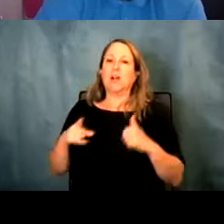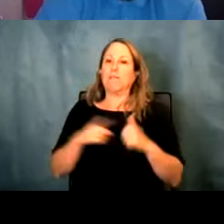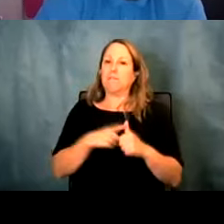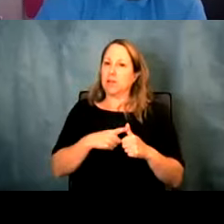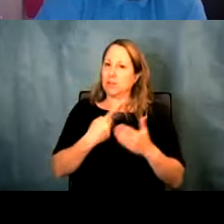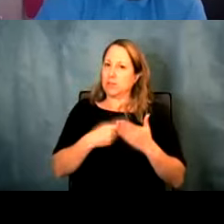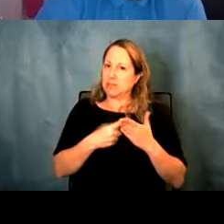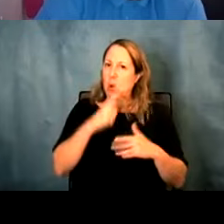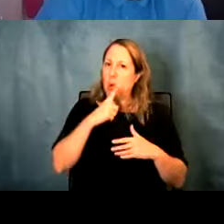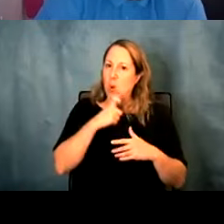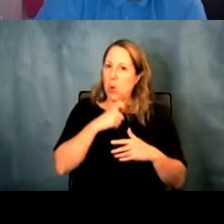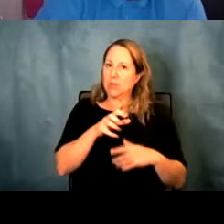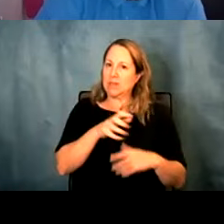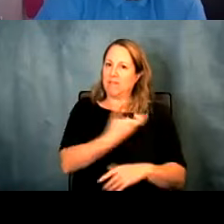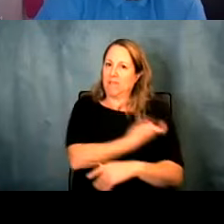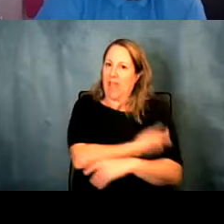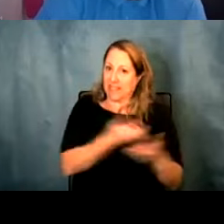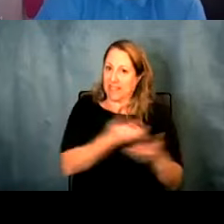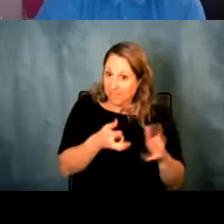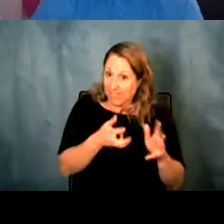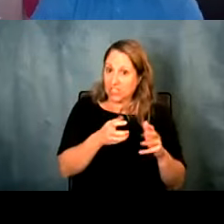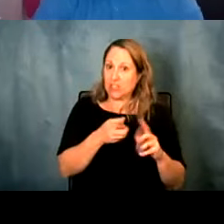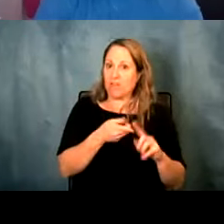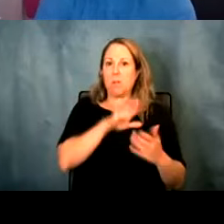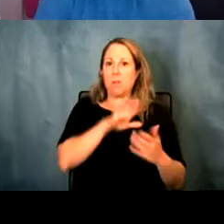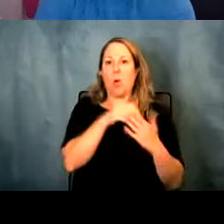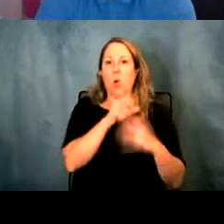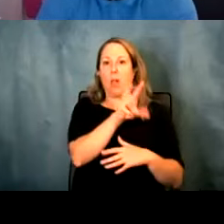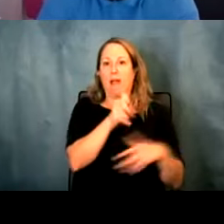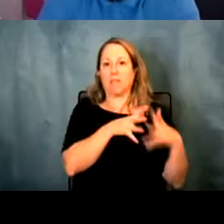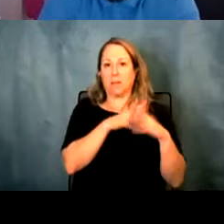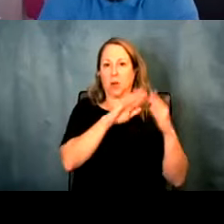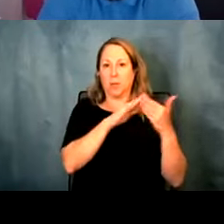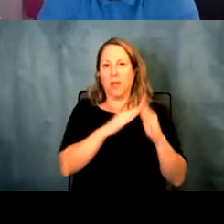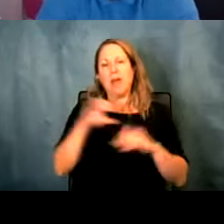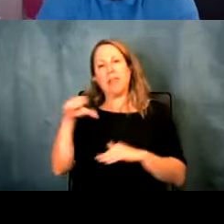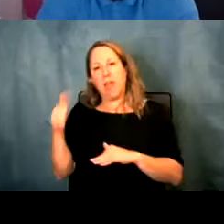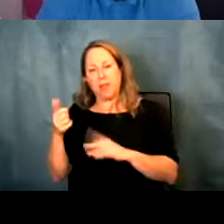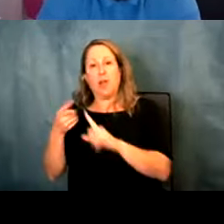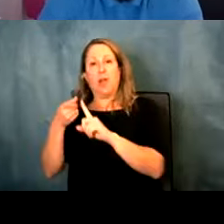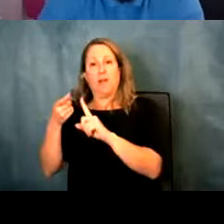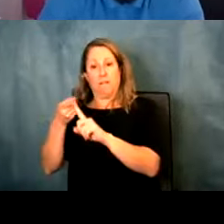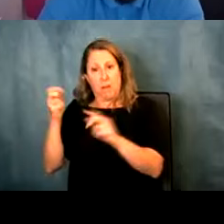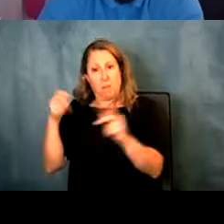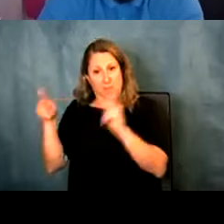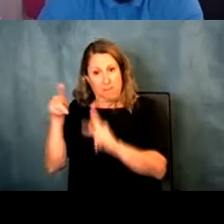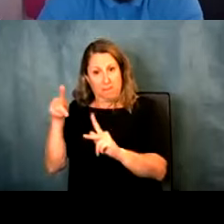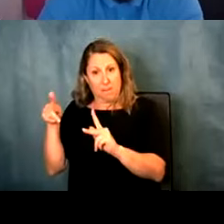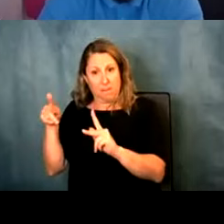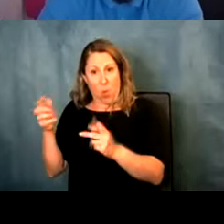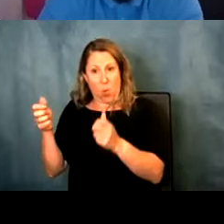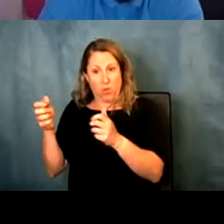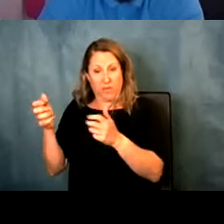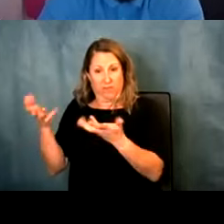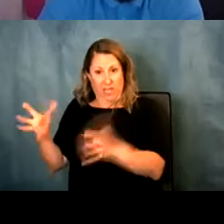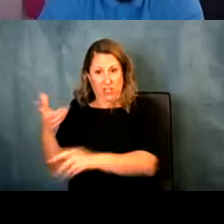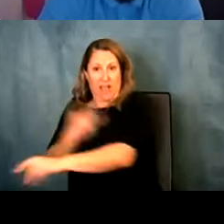the entire African American community. The other is looking at just of those vaccinated, how many of those vaccinated are African